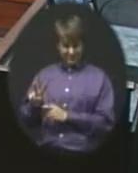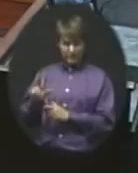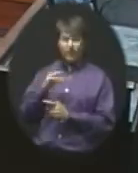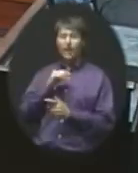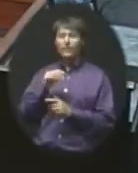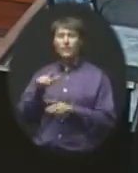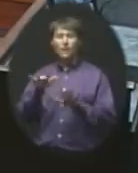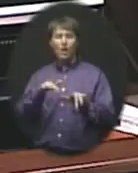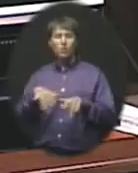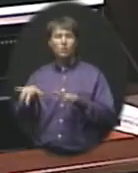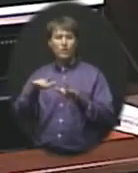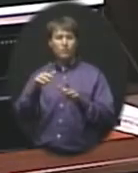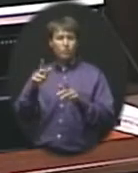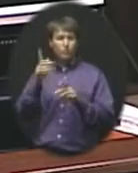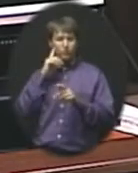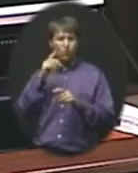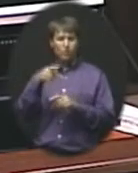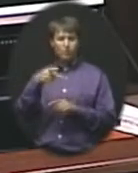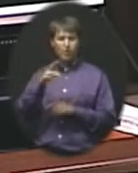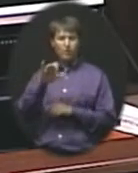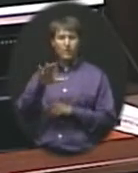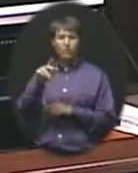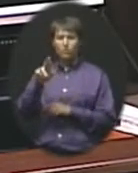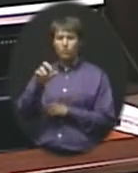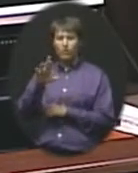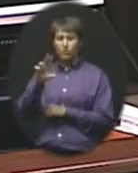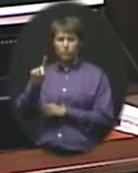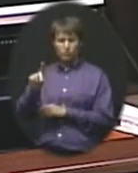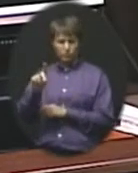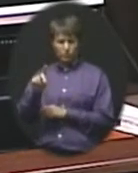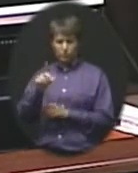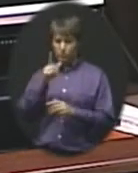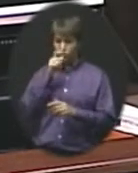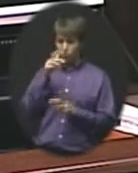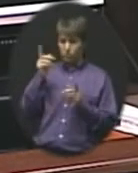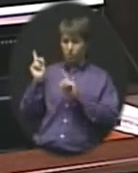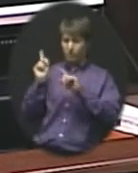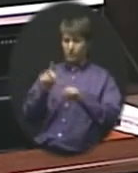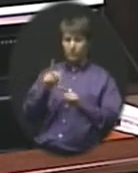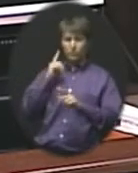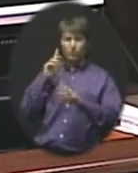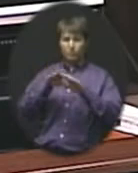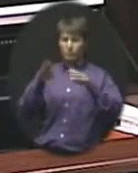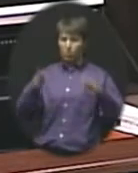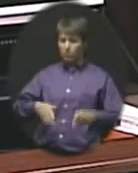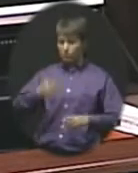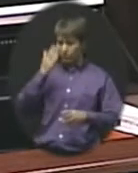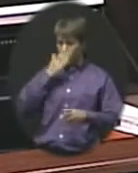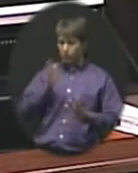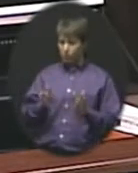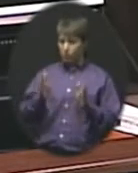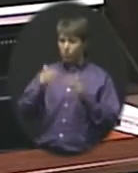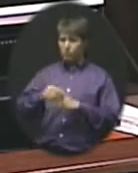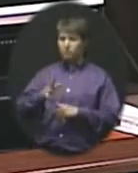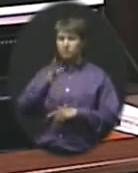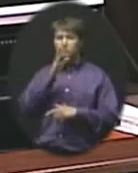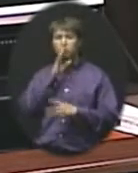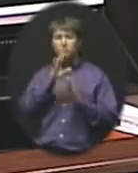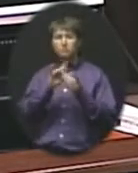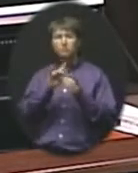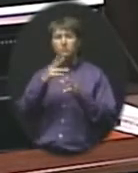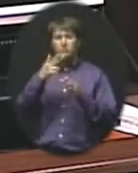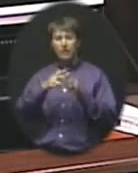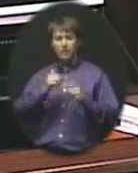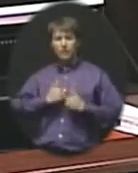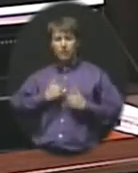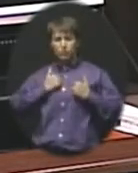tape recorded as a matter of public record. Individuals addressing the board should come to the podium at the front of the room and state your name and